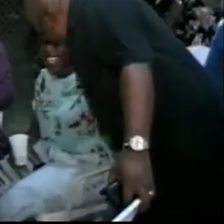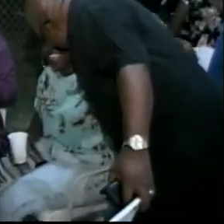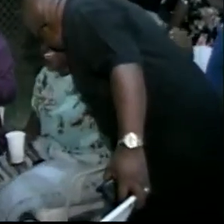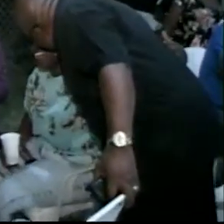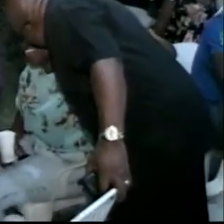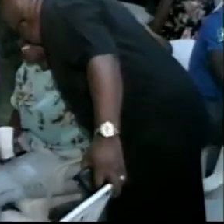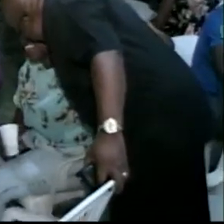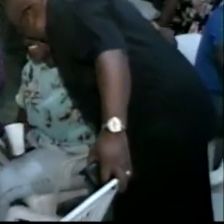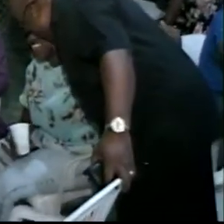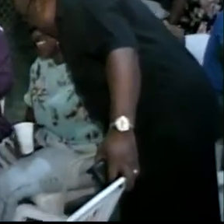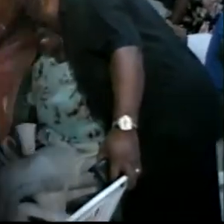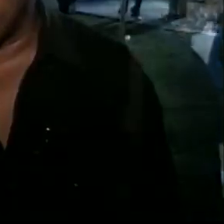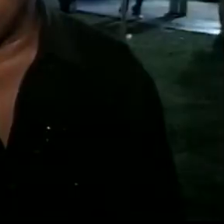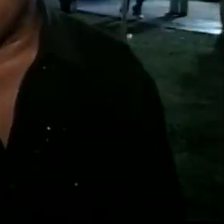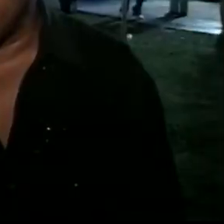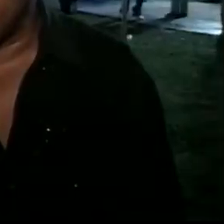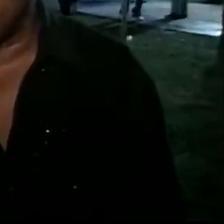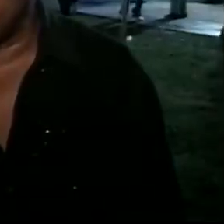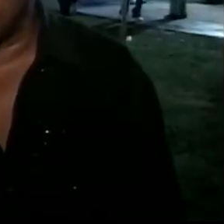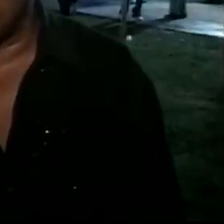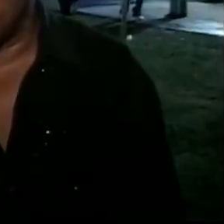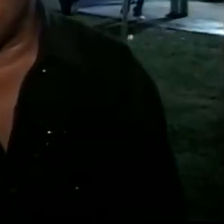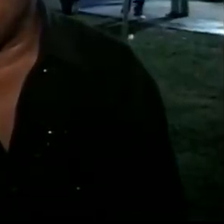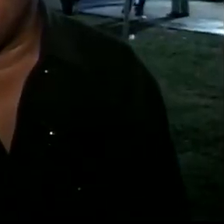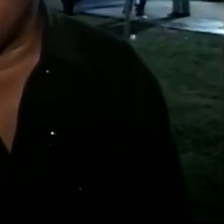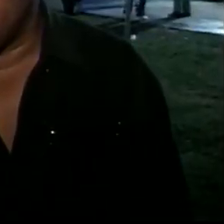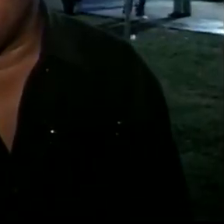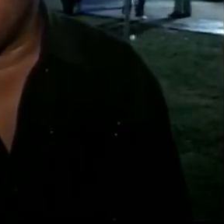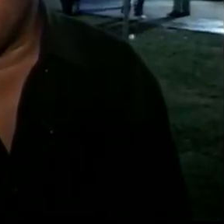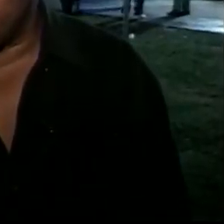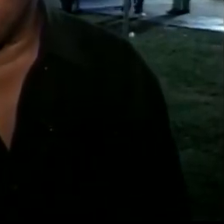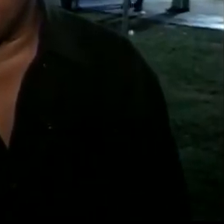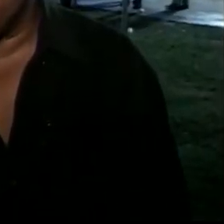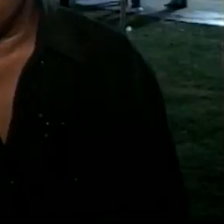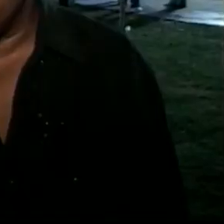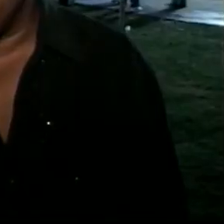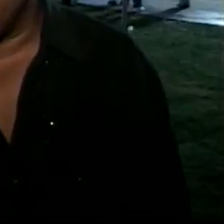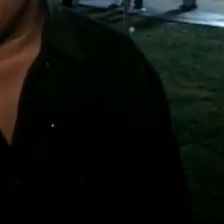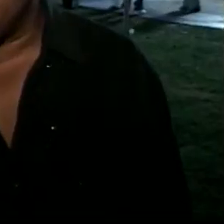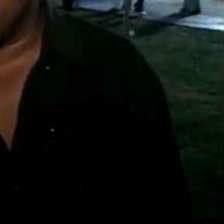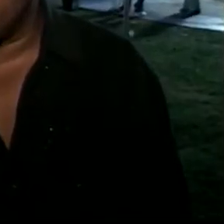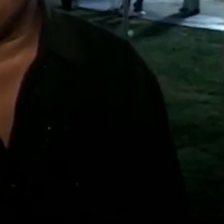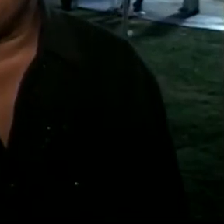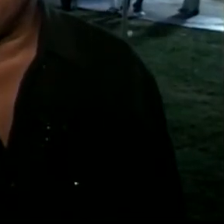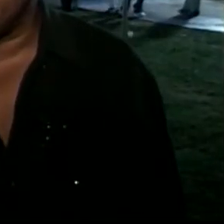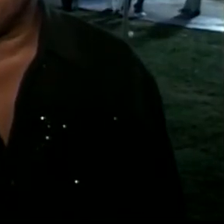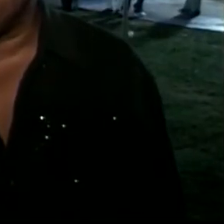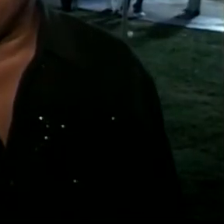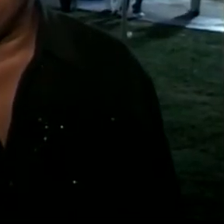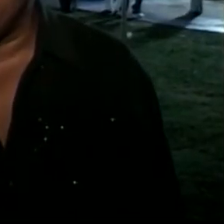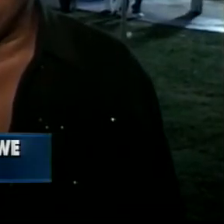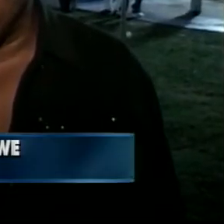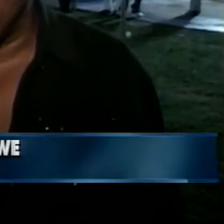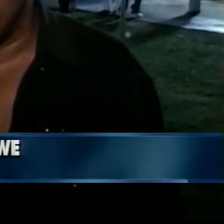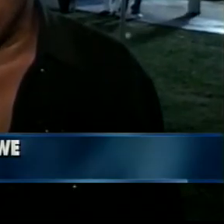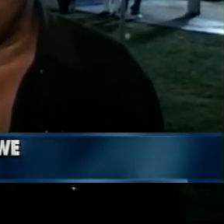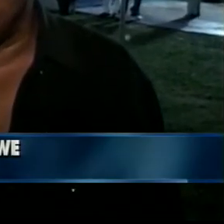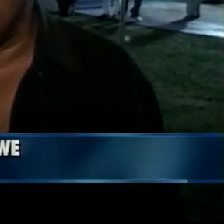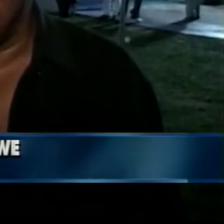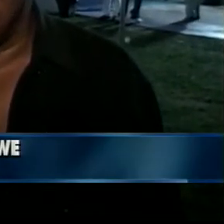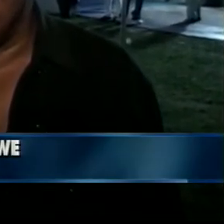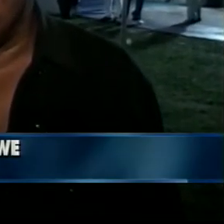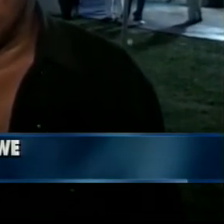headquarters. We try to do something every year for our people to show them that we appreciate their support, we appreciate their